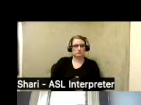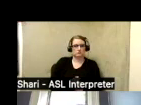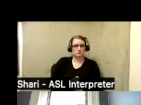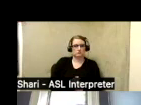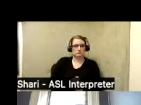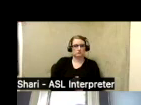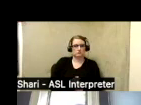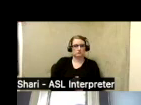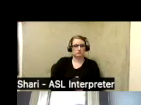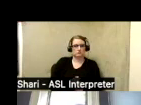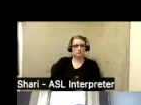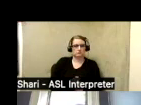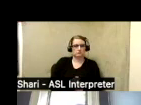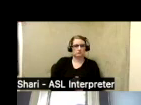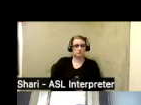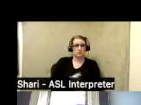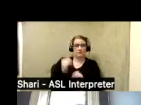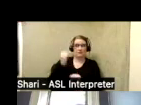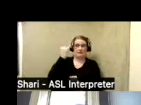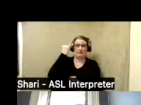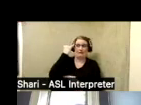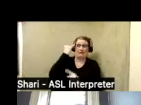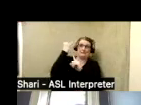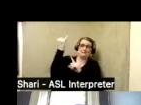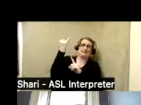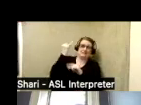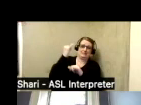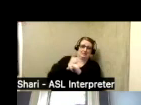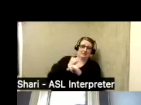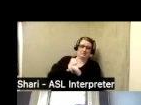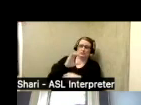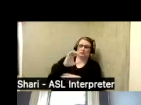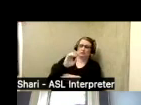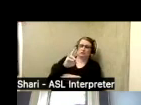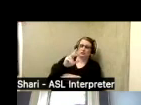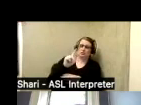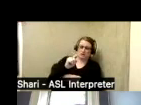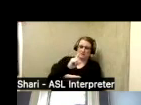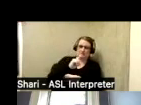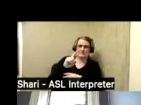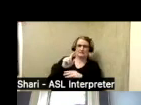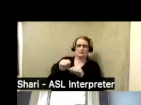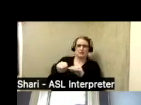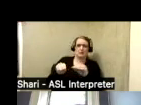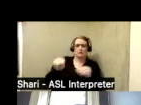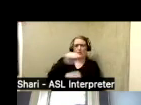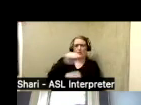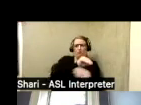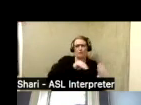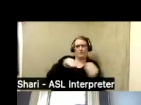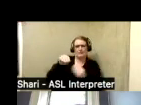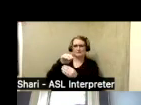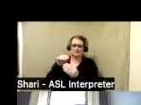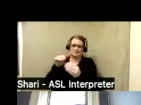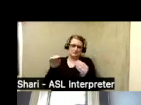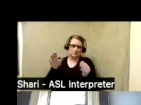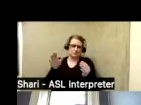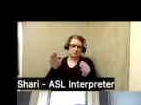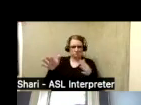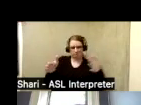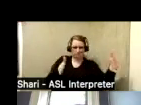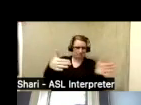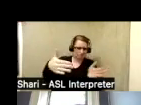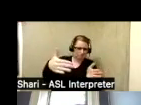think the idea of the institutional circuit is that, like, there's a kind of movement between all of these sites that have